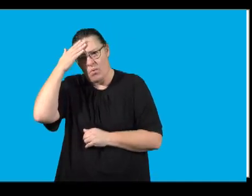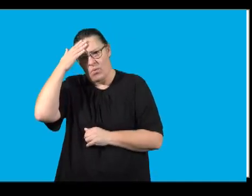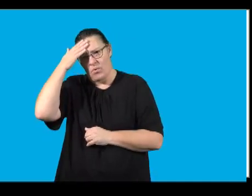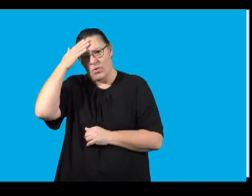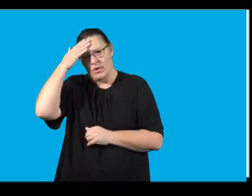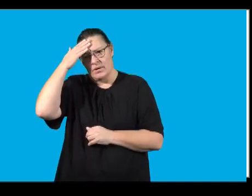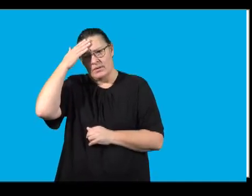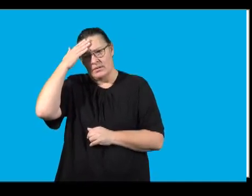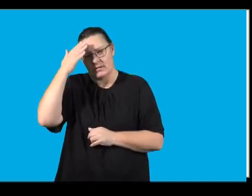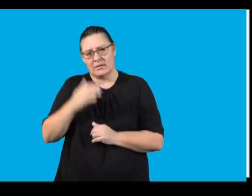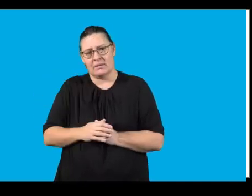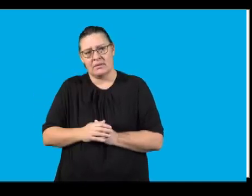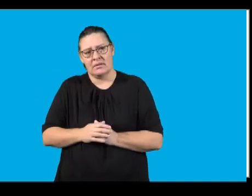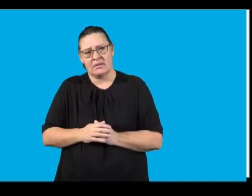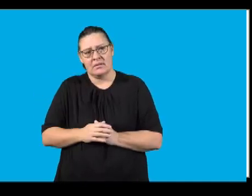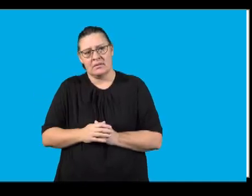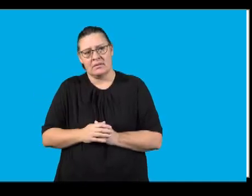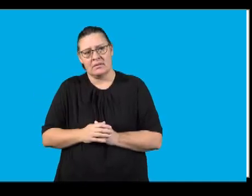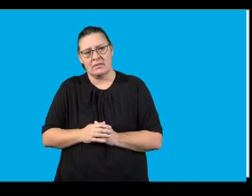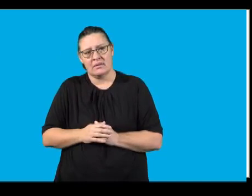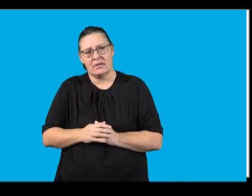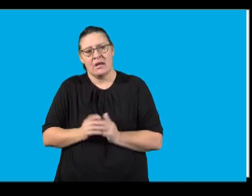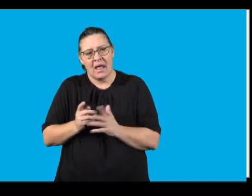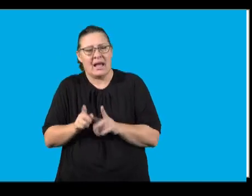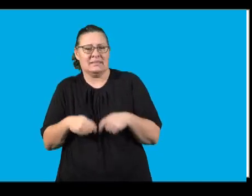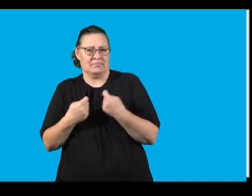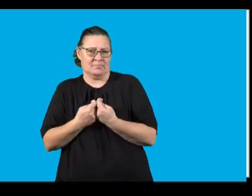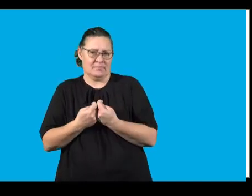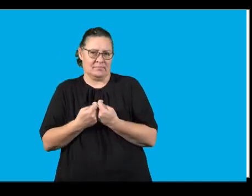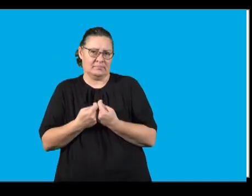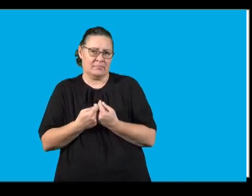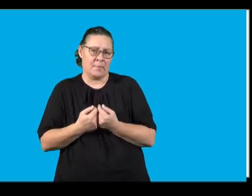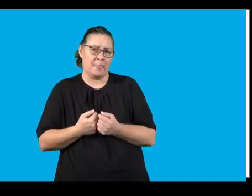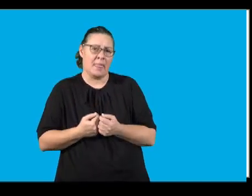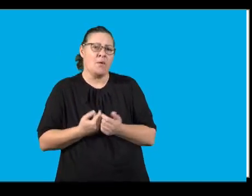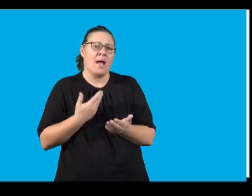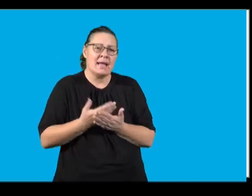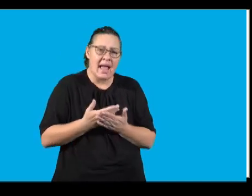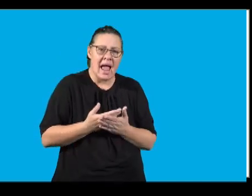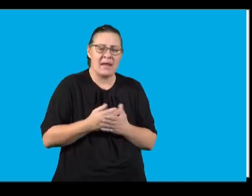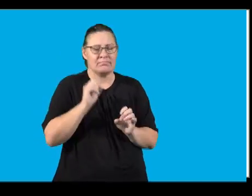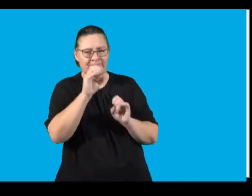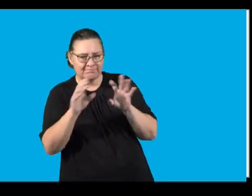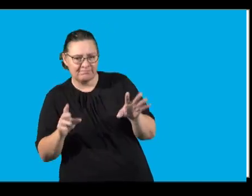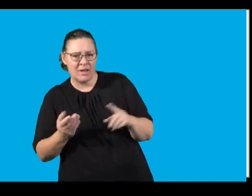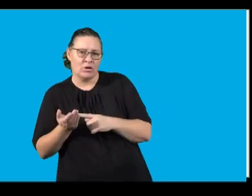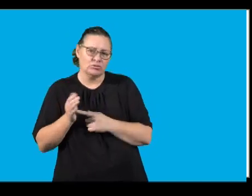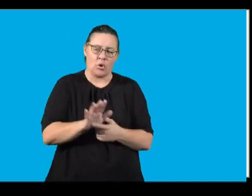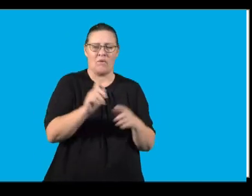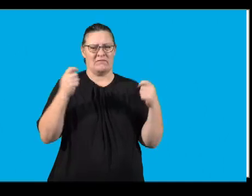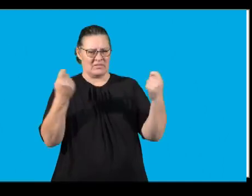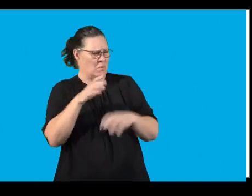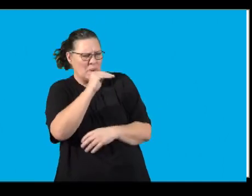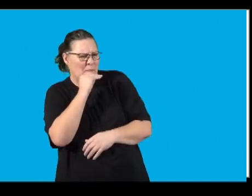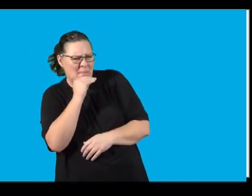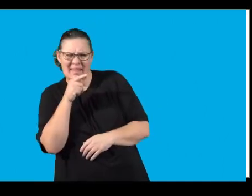know, okay, I have a good time with you, that we're a team, and we can put in some good show at the